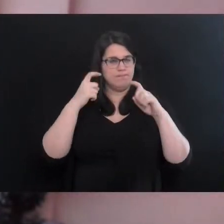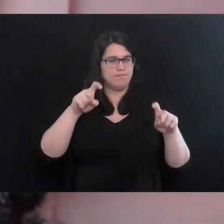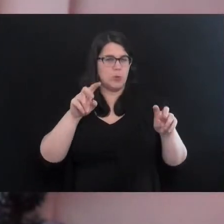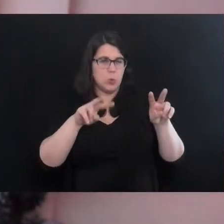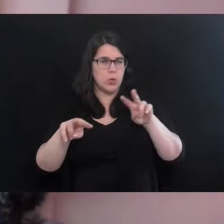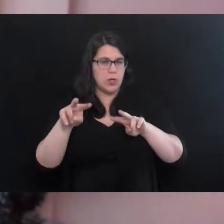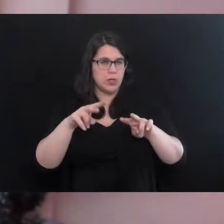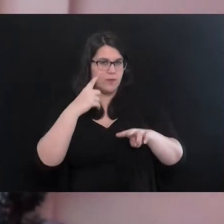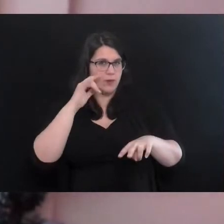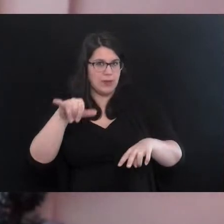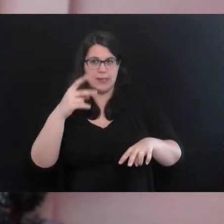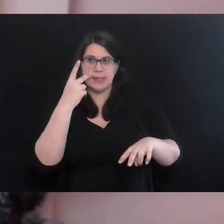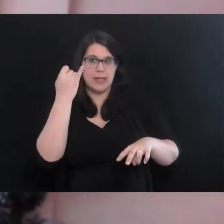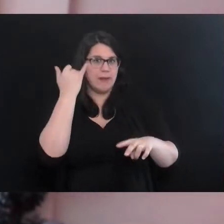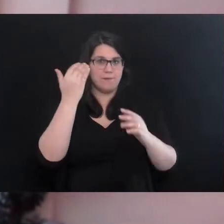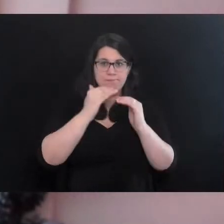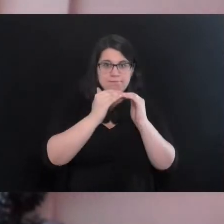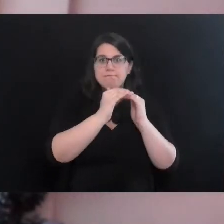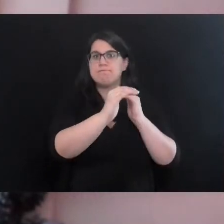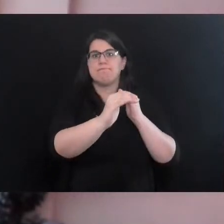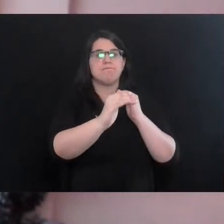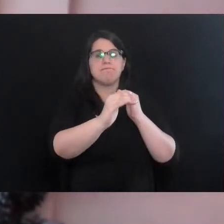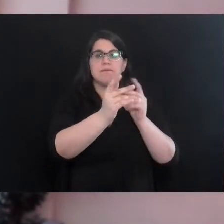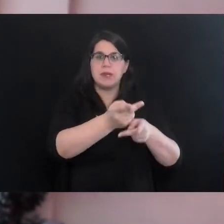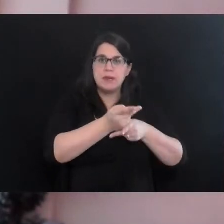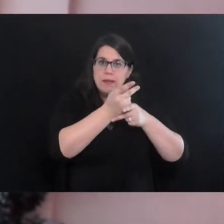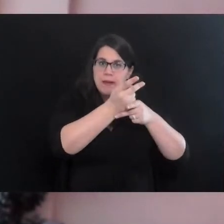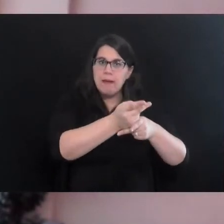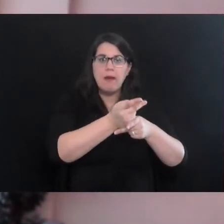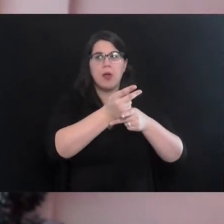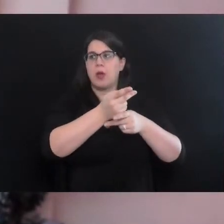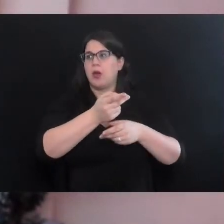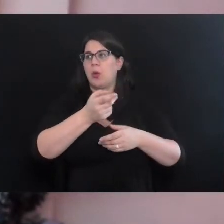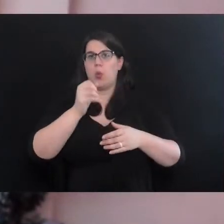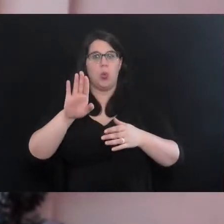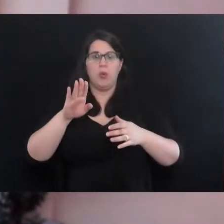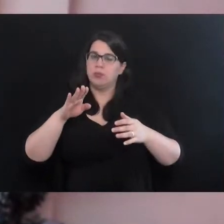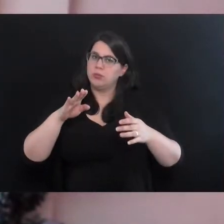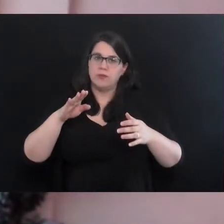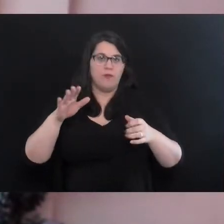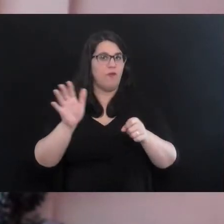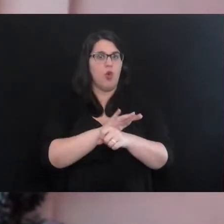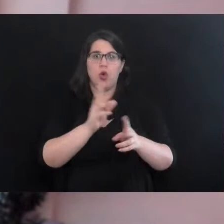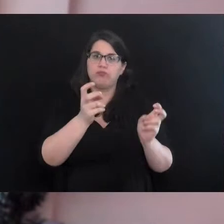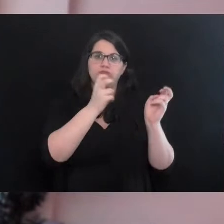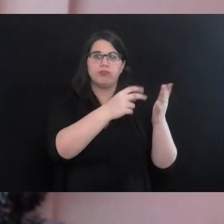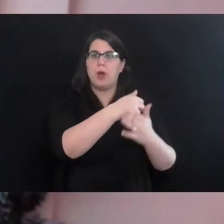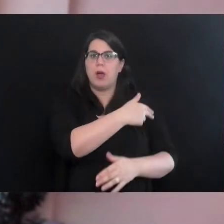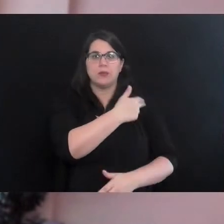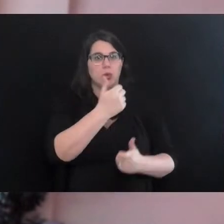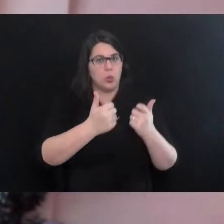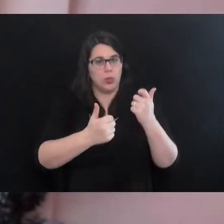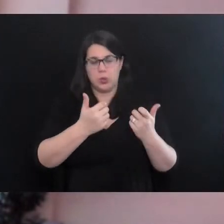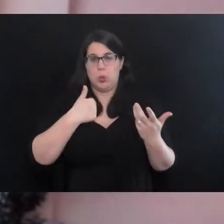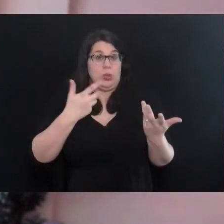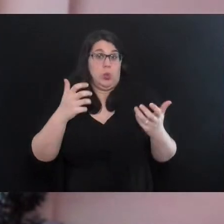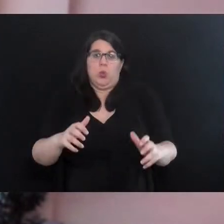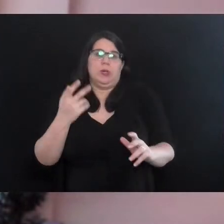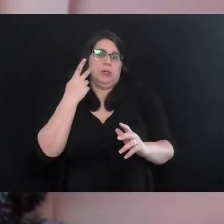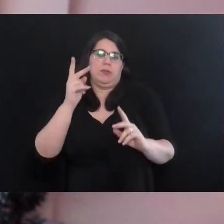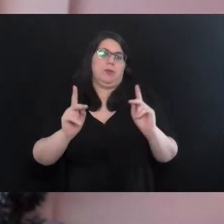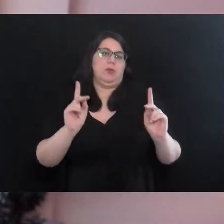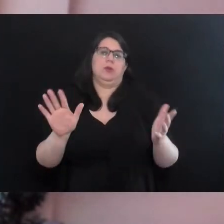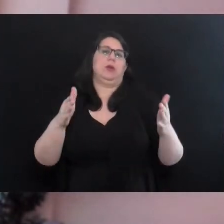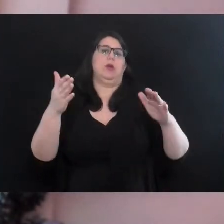our level of care so that we don't overwhelm our hospitals and we don't see people die of a